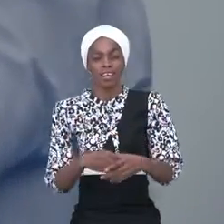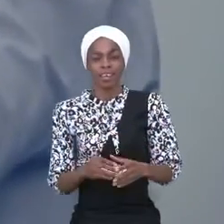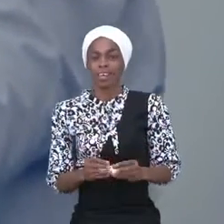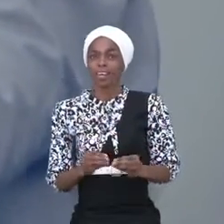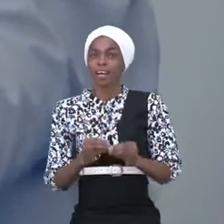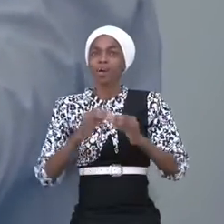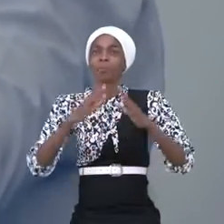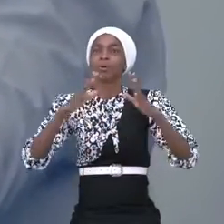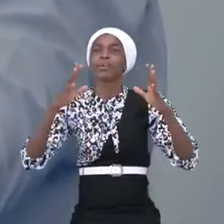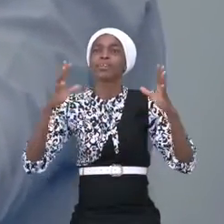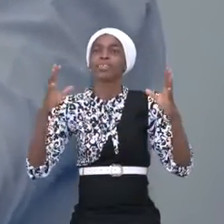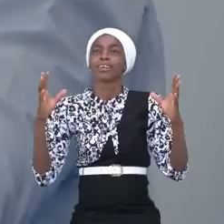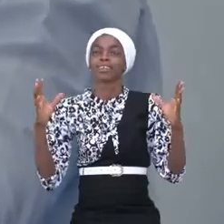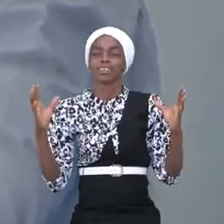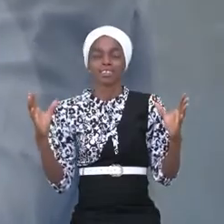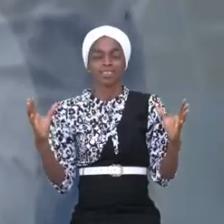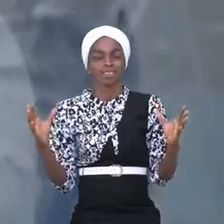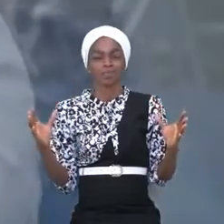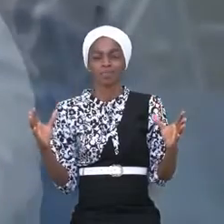floodgate in upon us